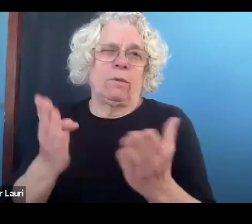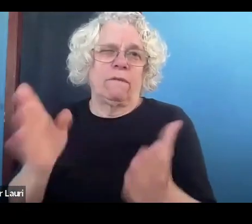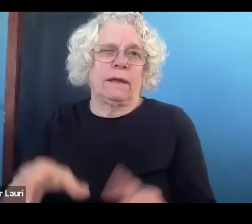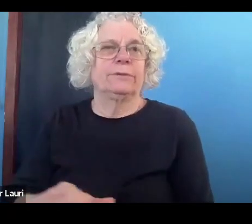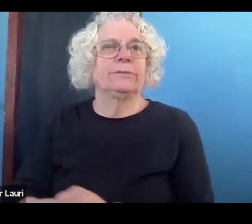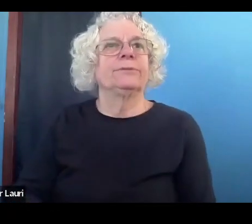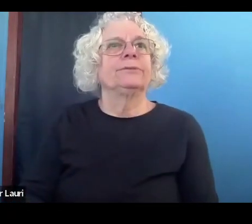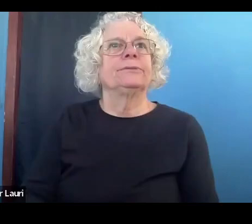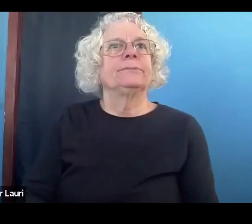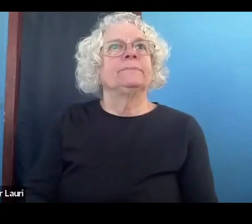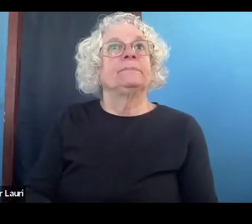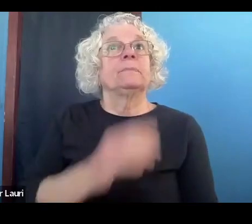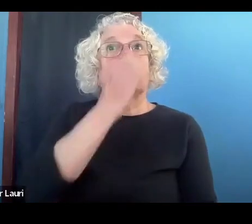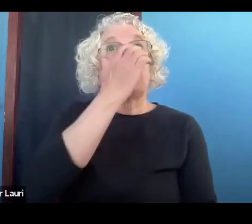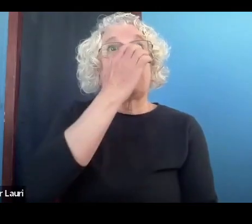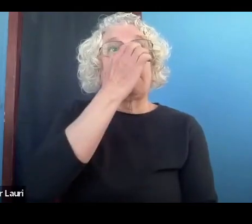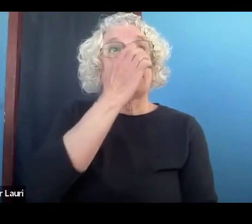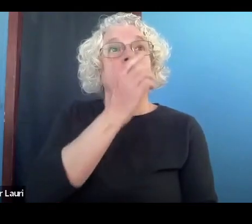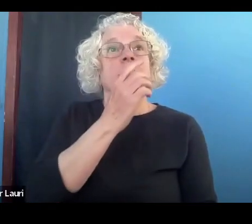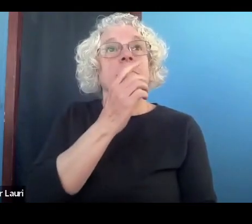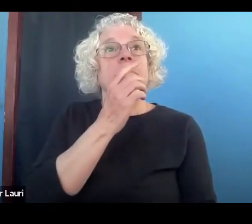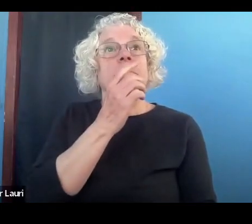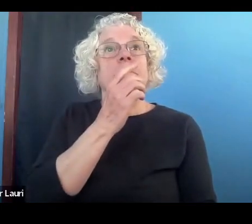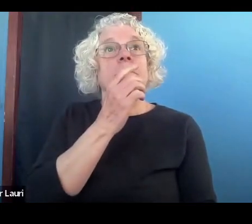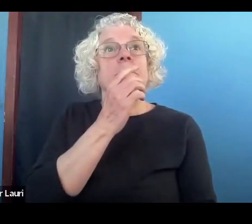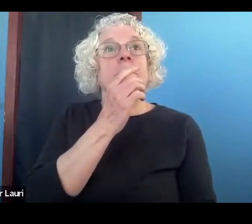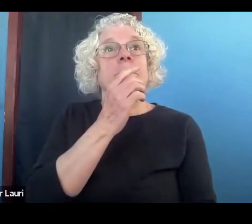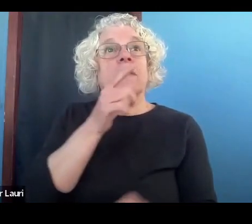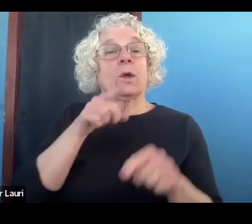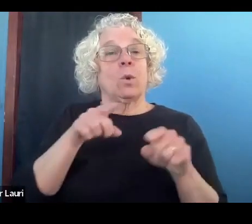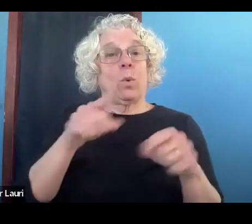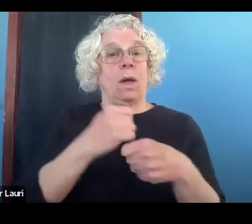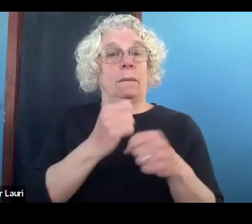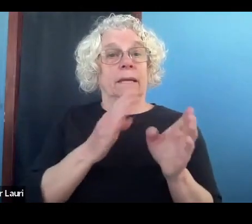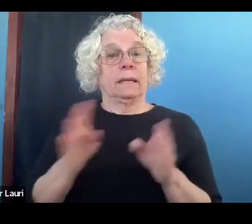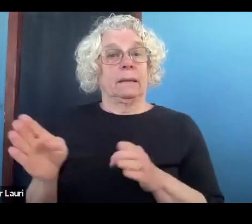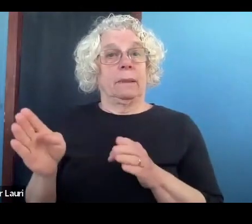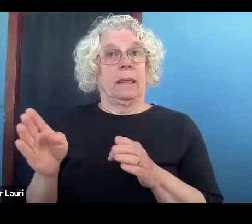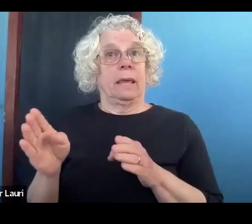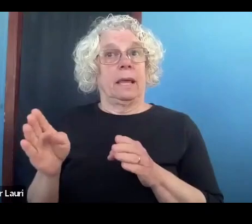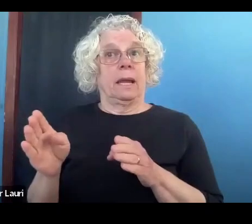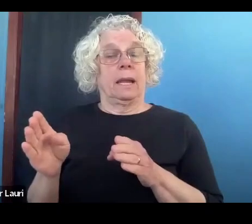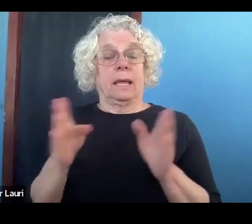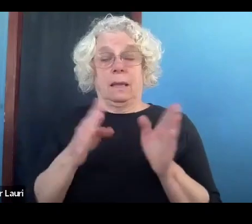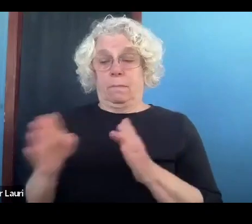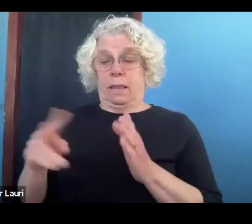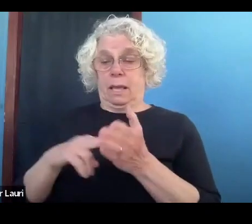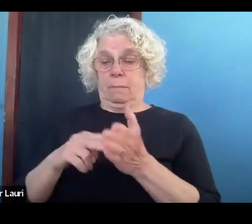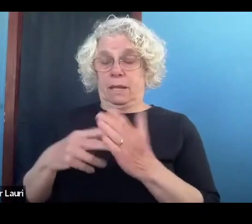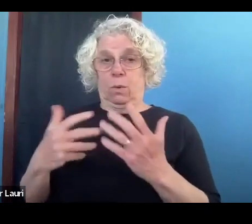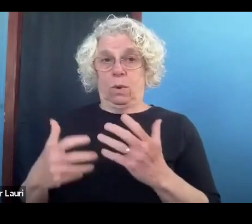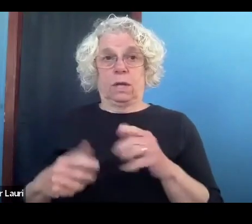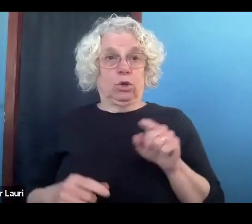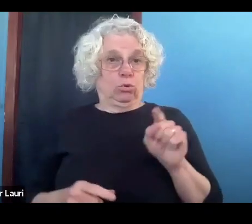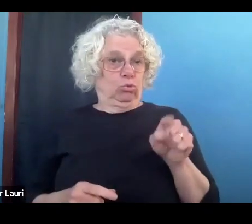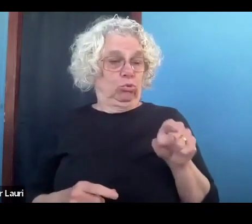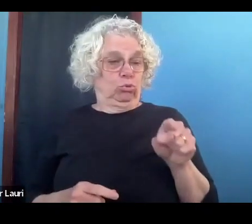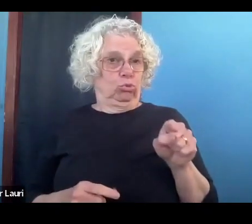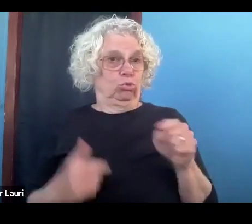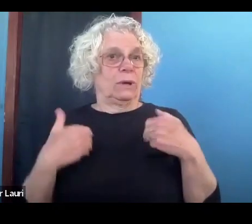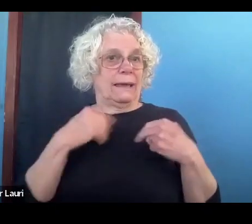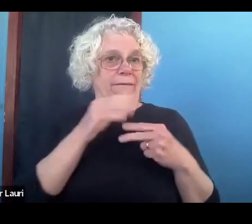you are making your healthcare and end-of-life plan, having a plan means you get to